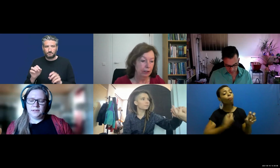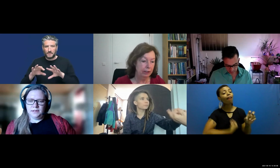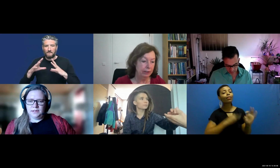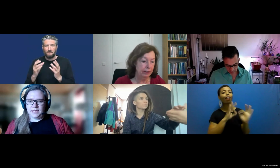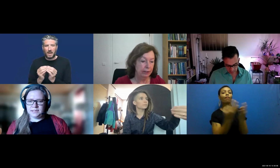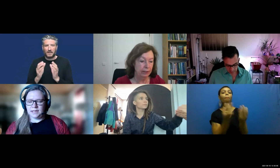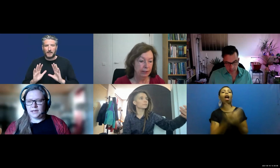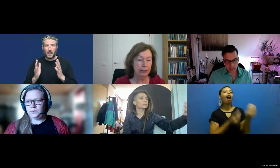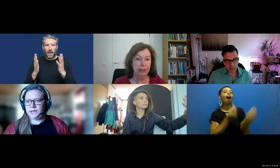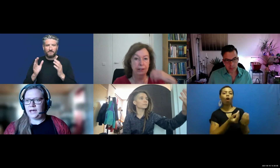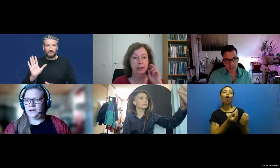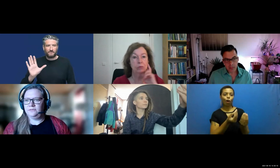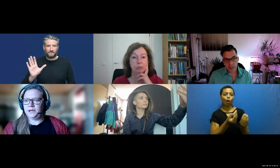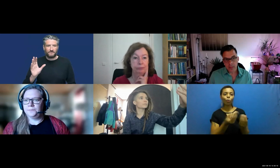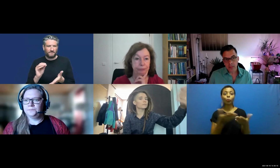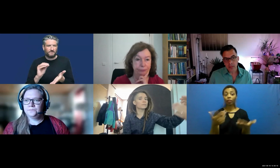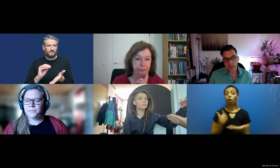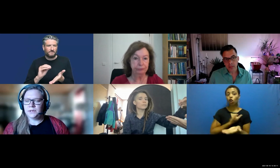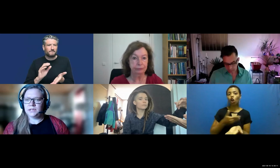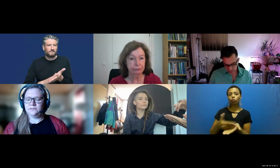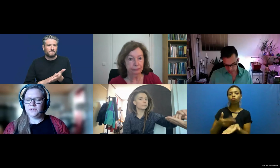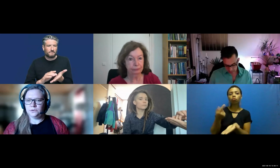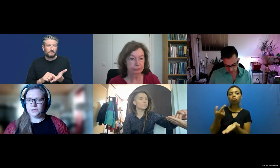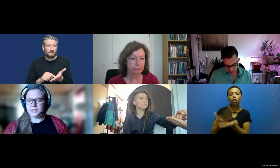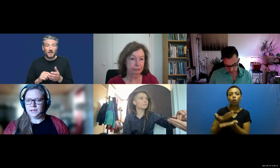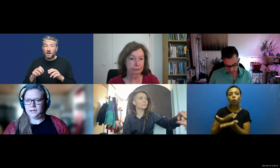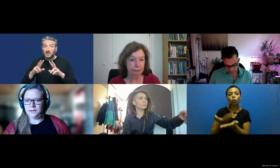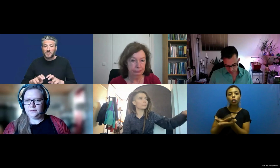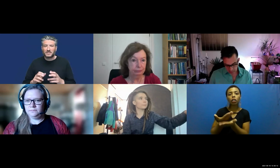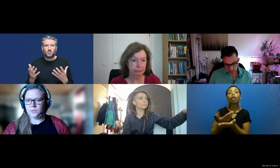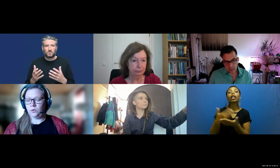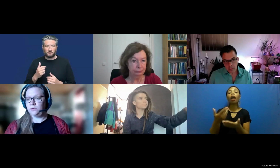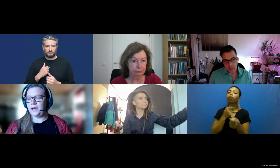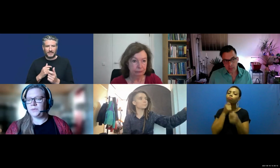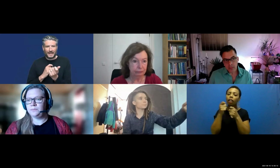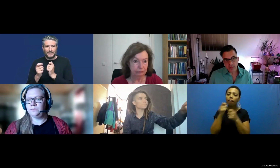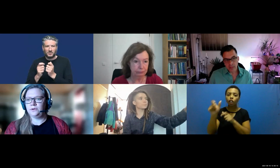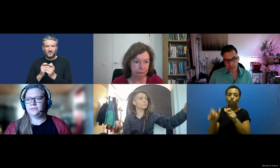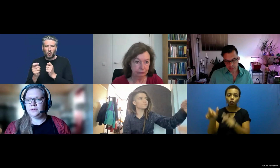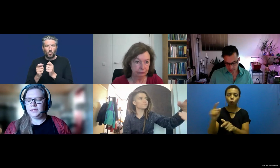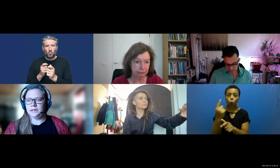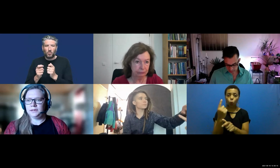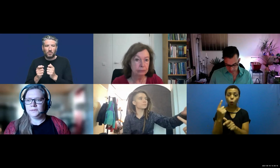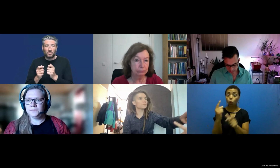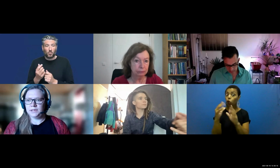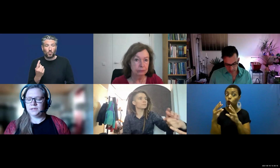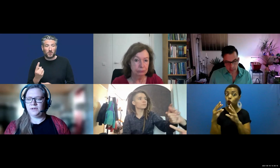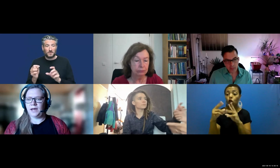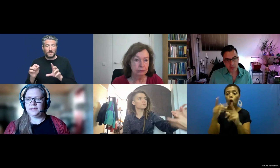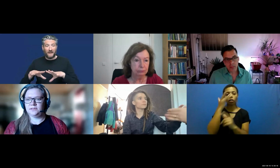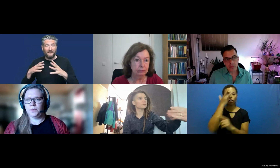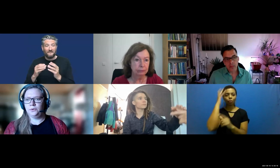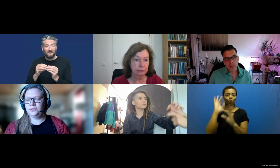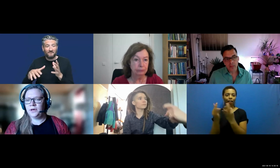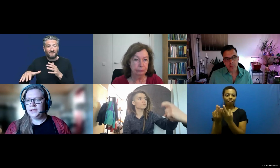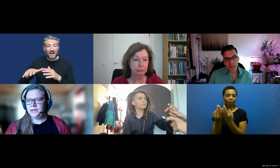And in that study, we have interviewed all family members in the